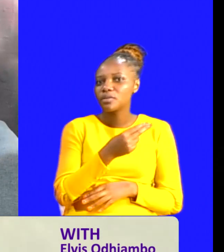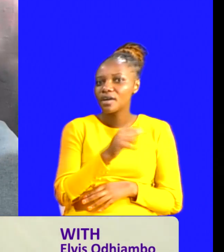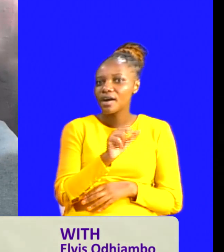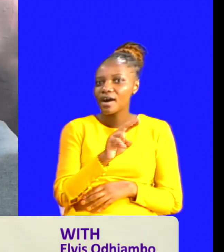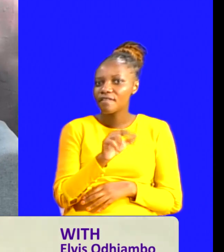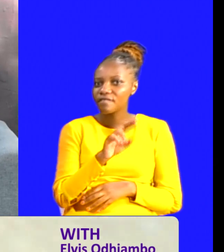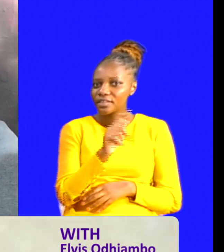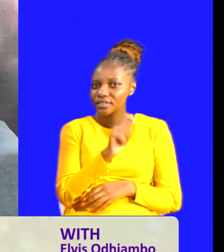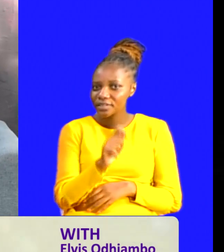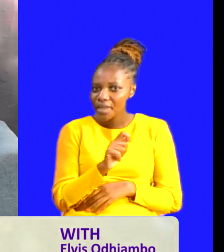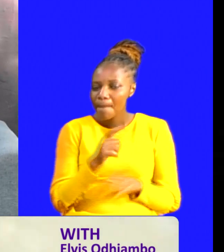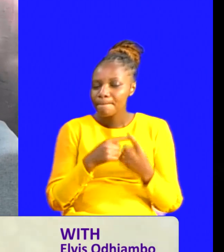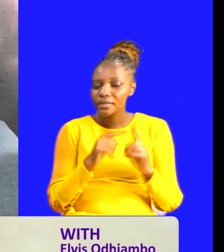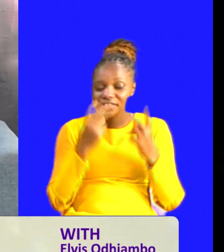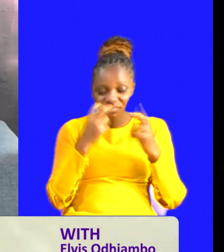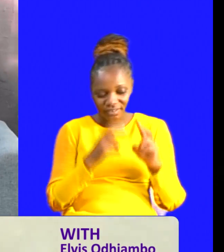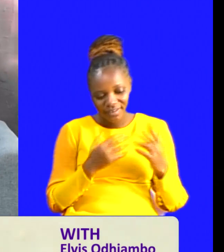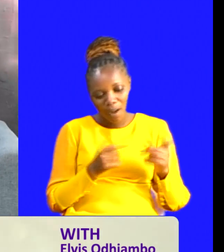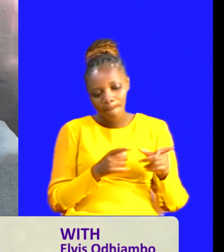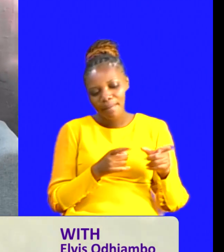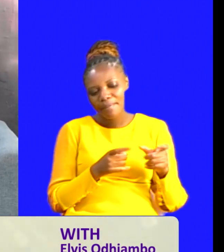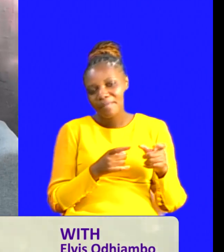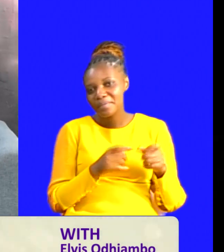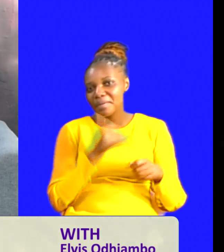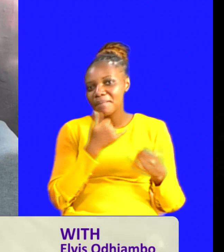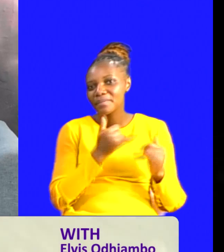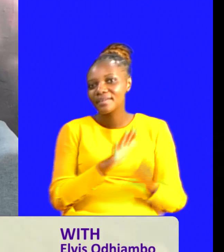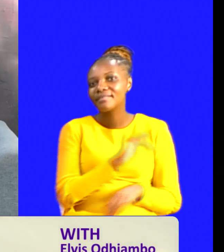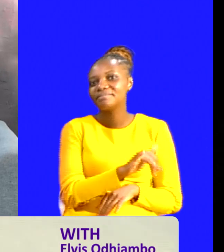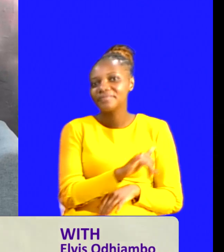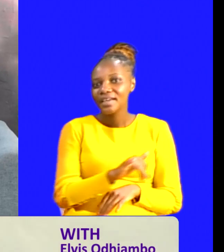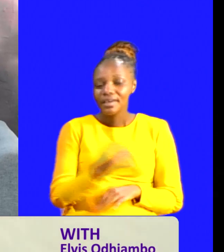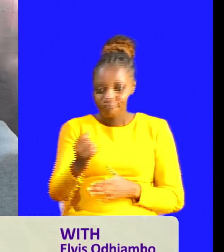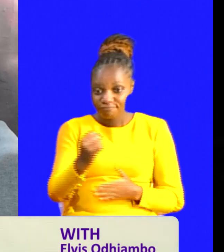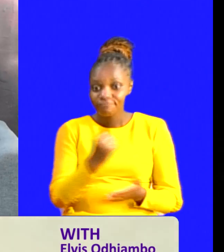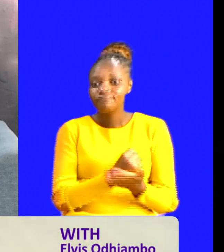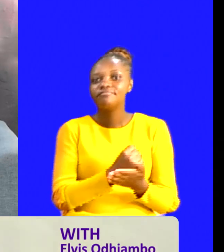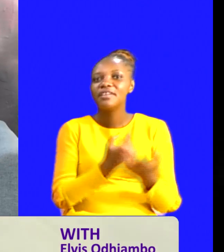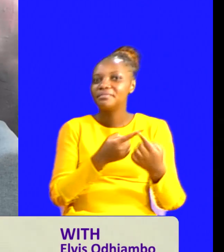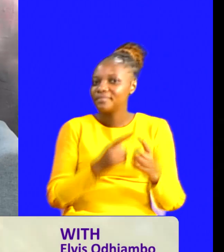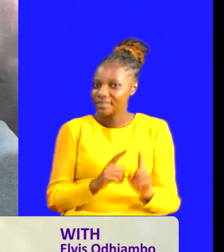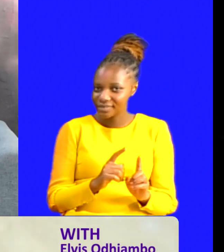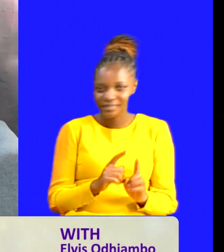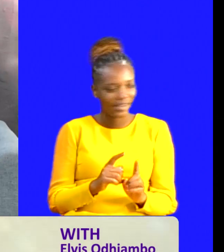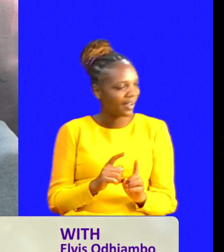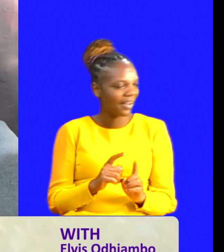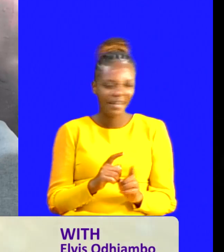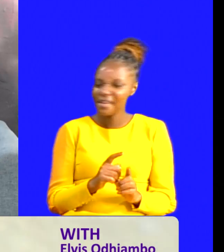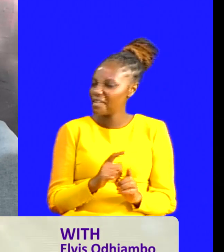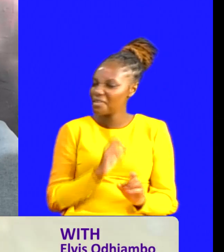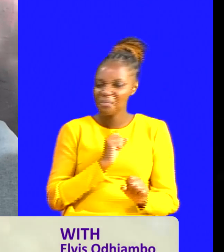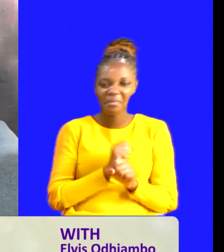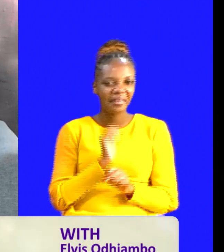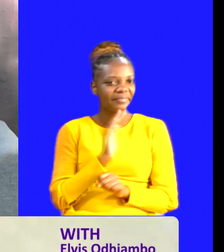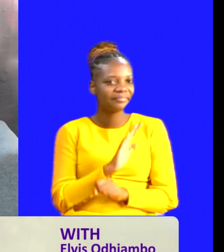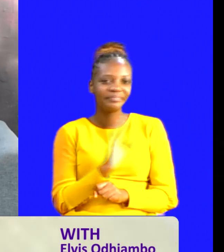we are already criticizing Havertz the way he's playing. He was bought in, but in yesterday's games, he did not have